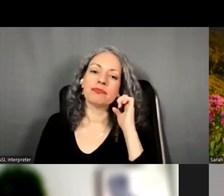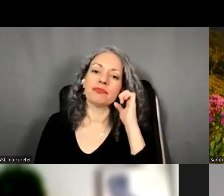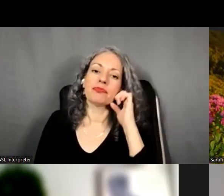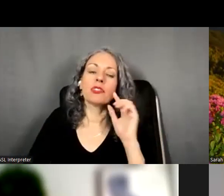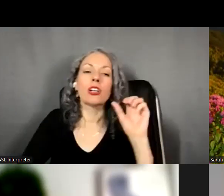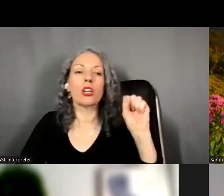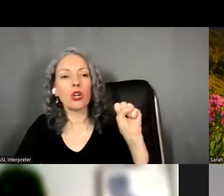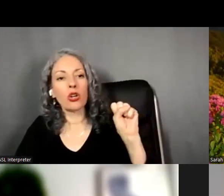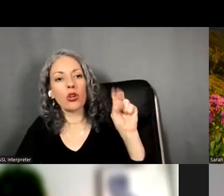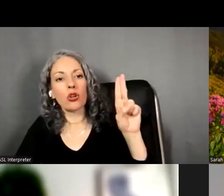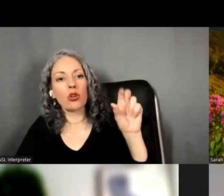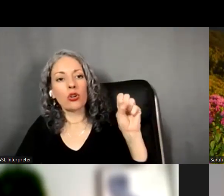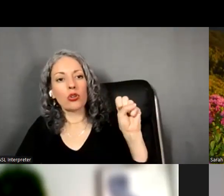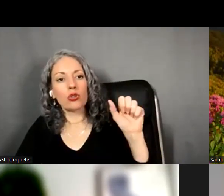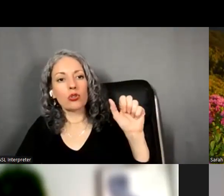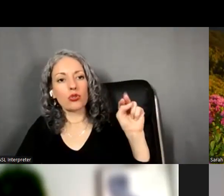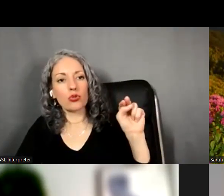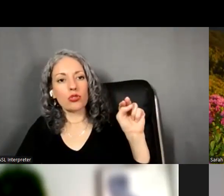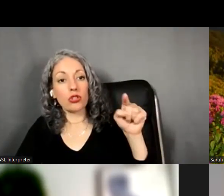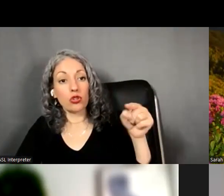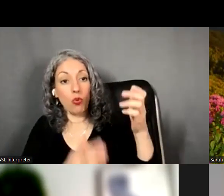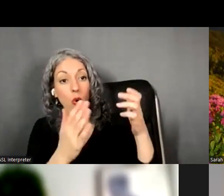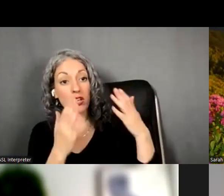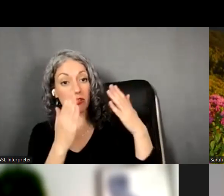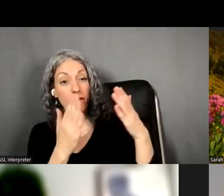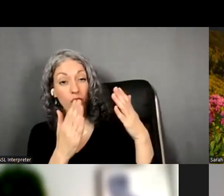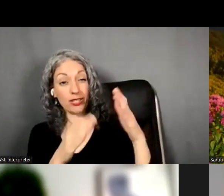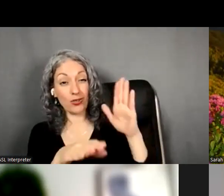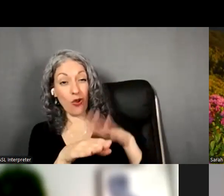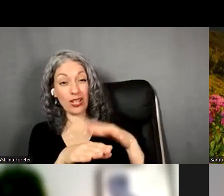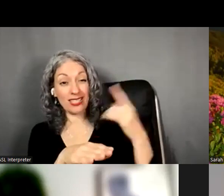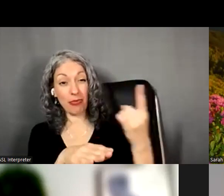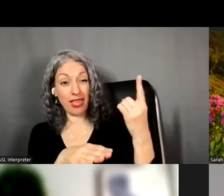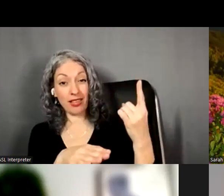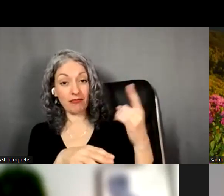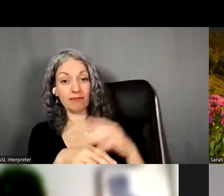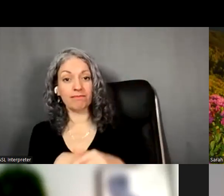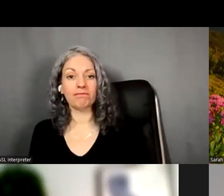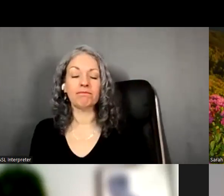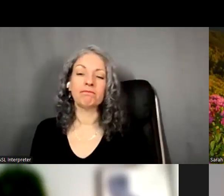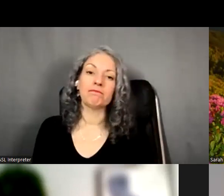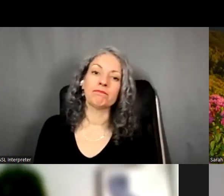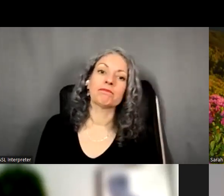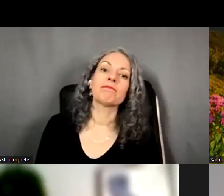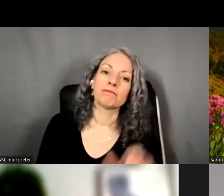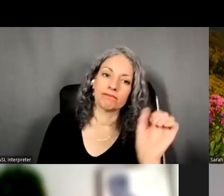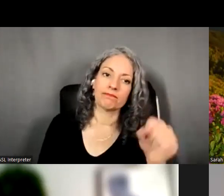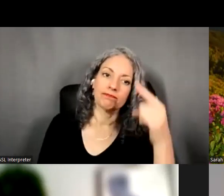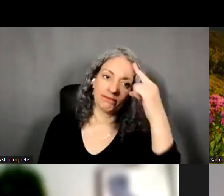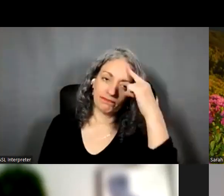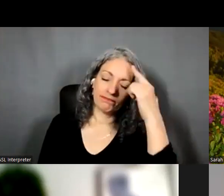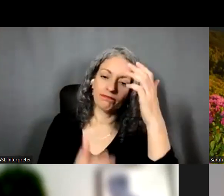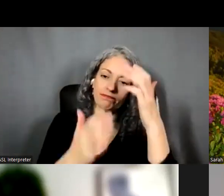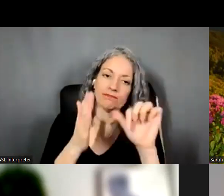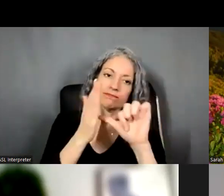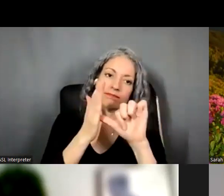anything else that you wanted to kind of focus in on or add on to? Yeah, I think I just wanted to emphasize what you